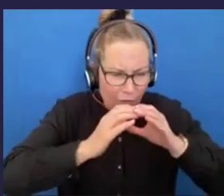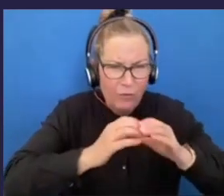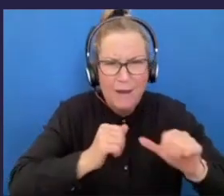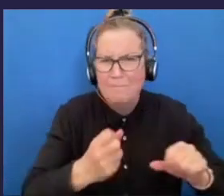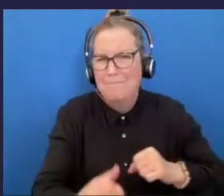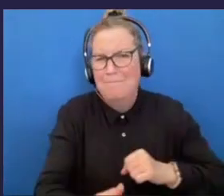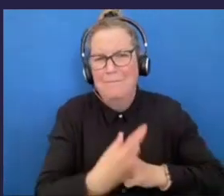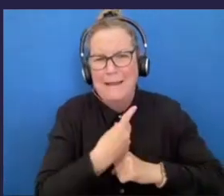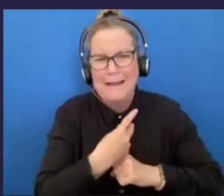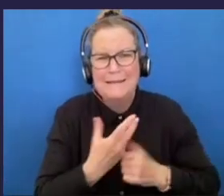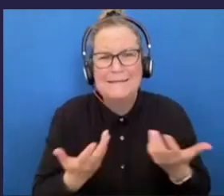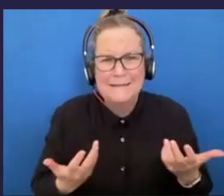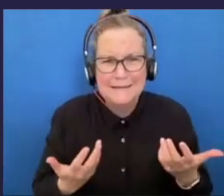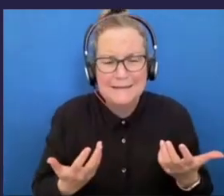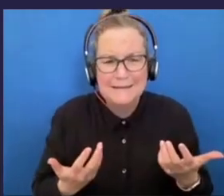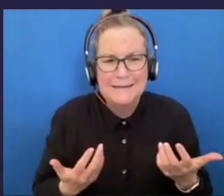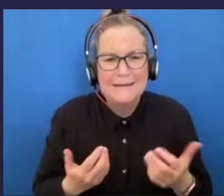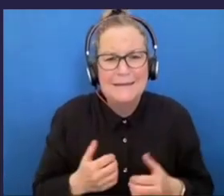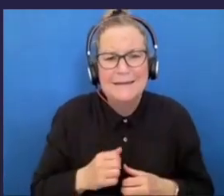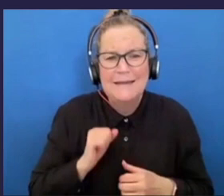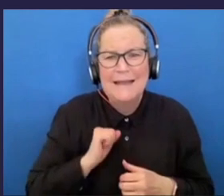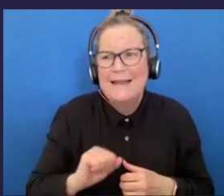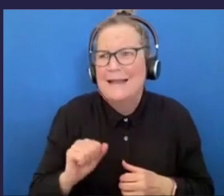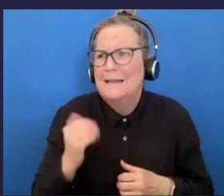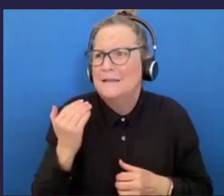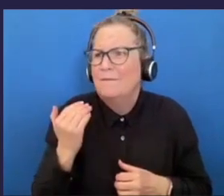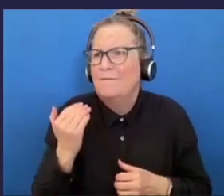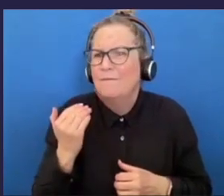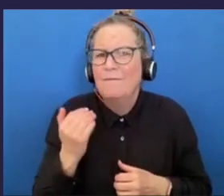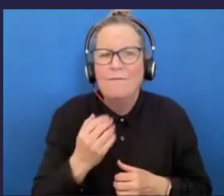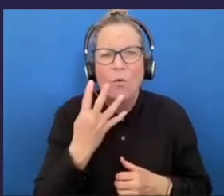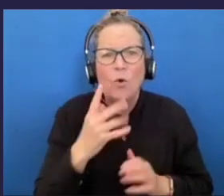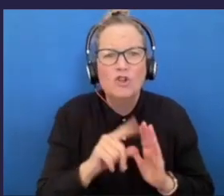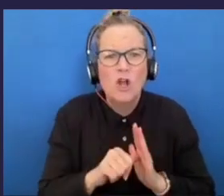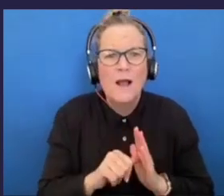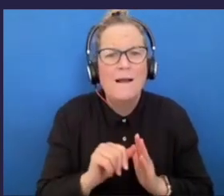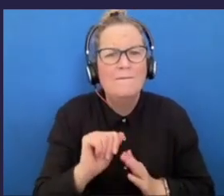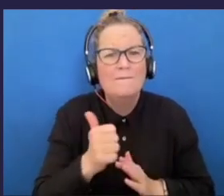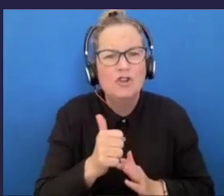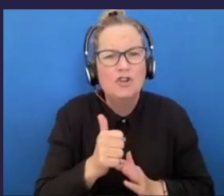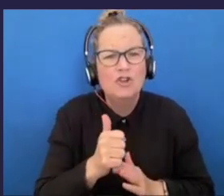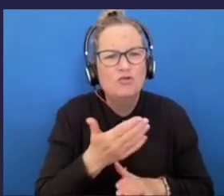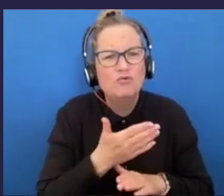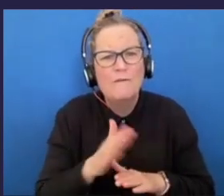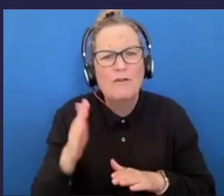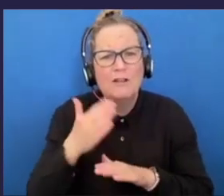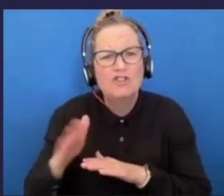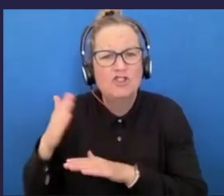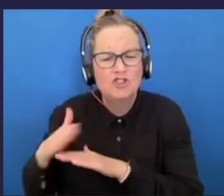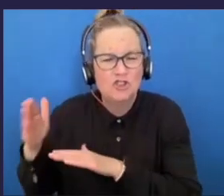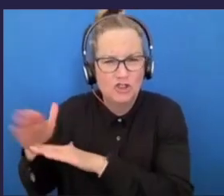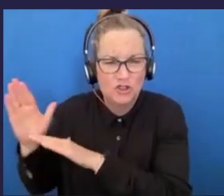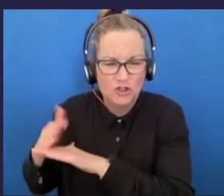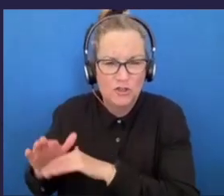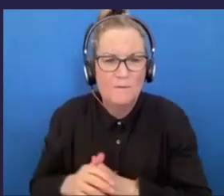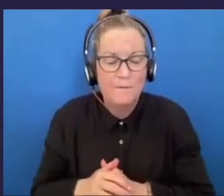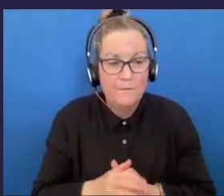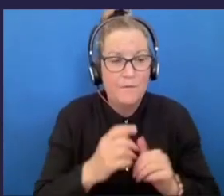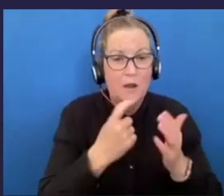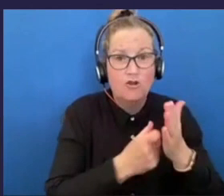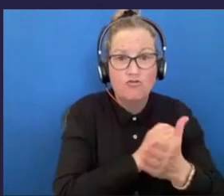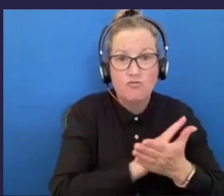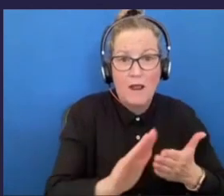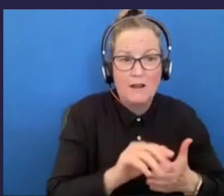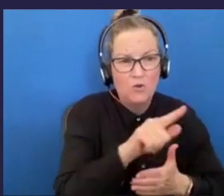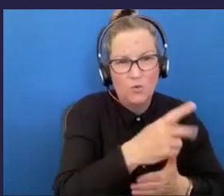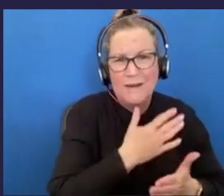And I think he's done his refresher course four times now. For Rach to work in theatre, she needed to get her